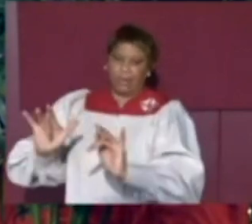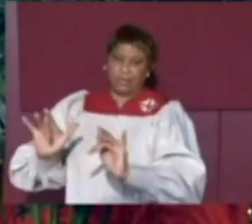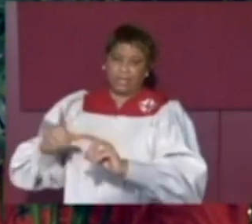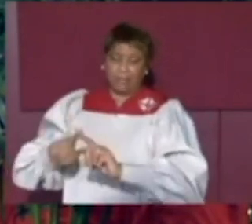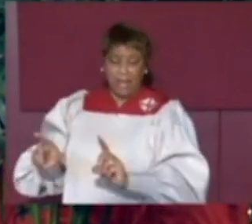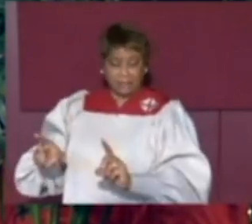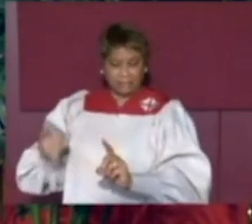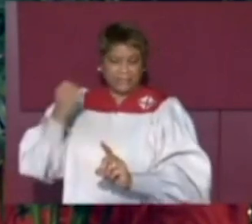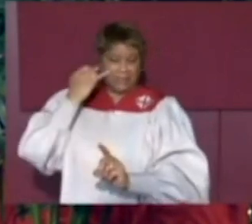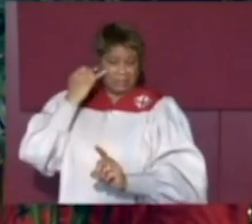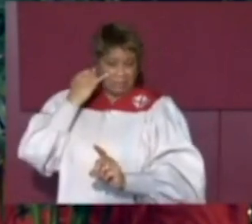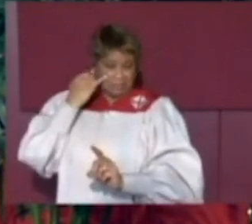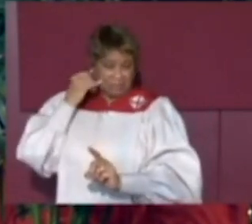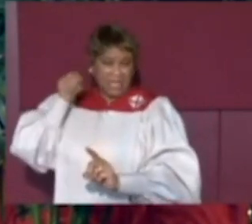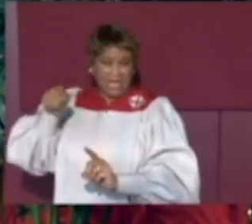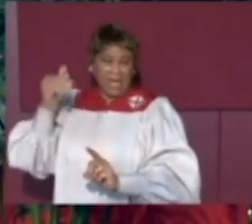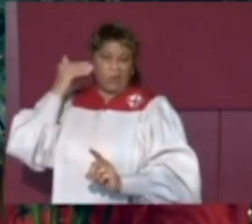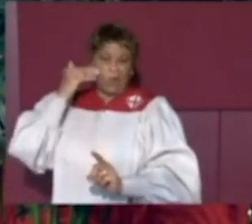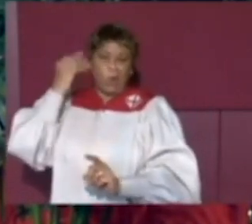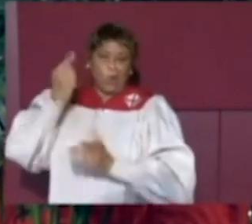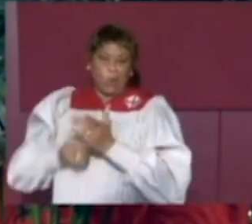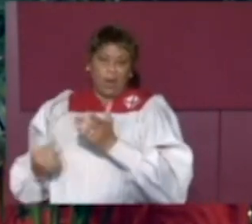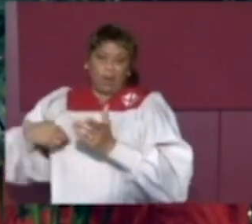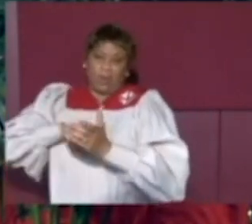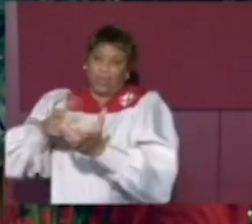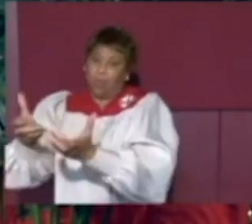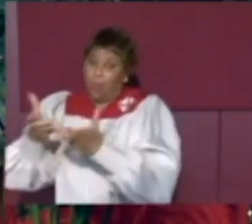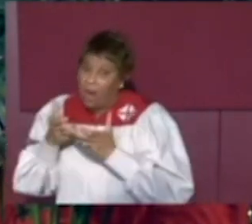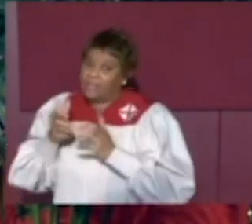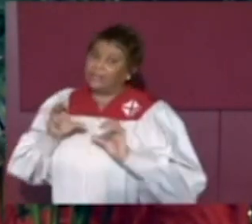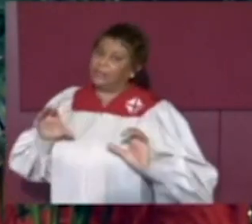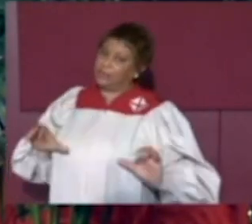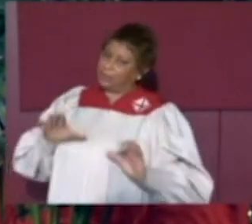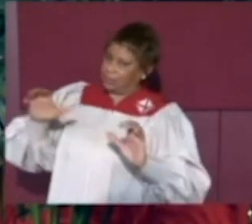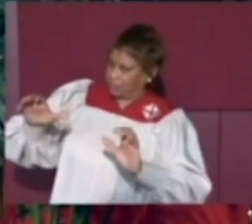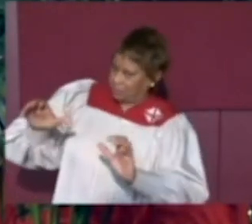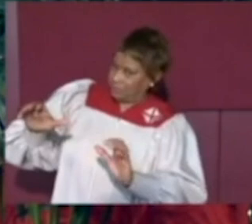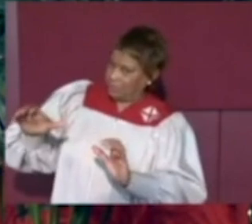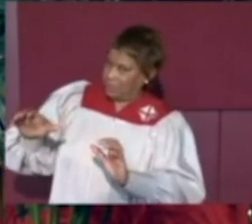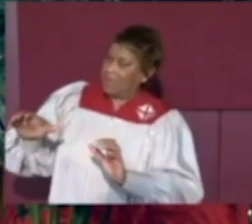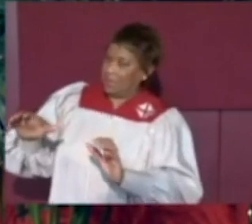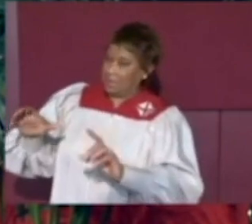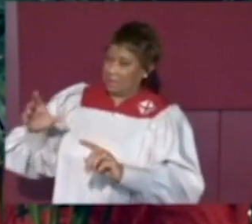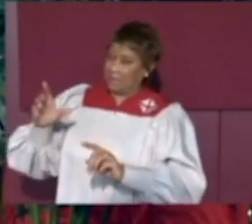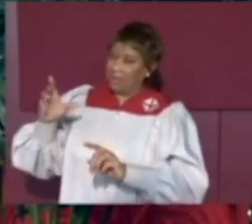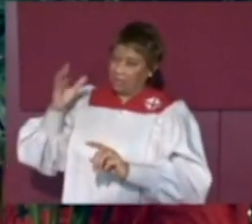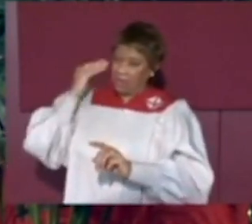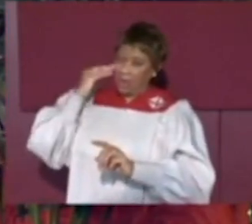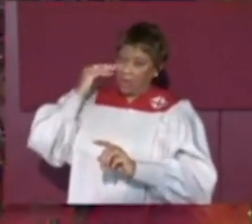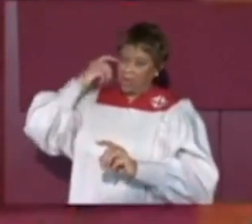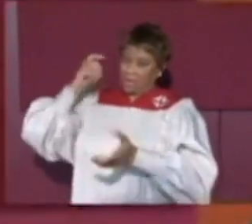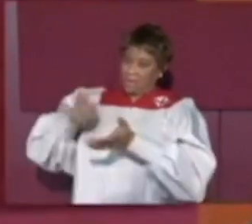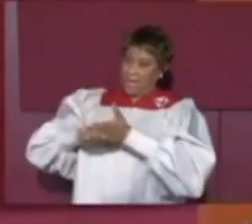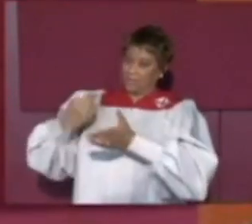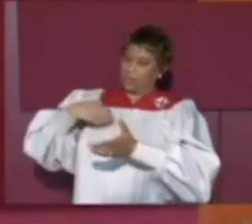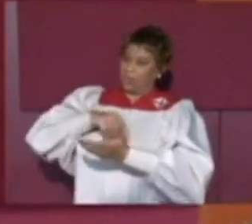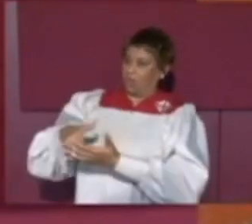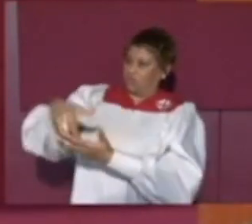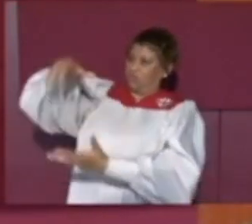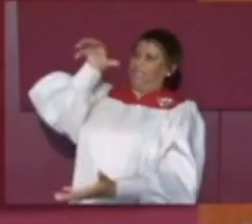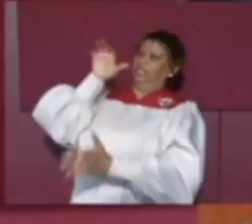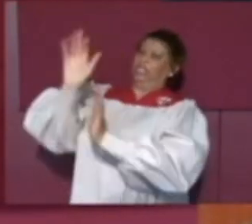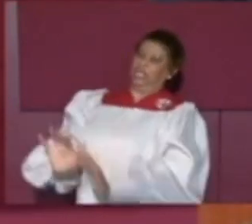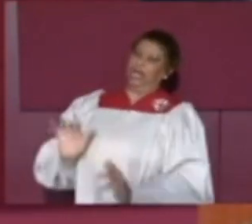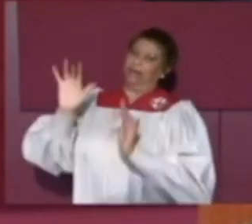had known what we wanted to do, they would know that we were rich in mercy. That